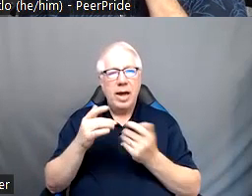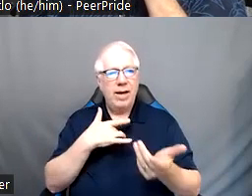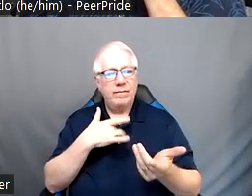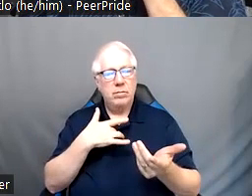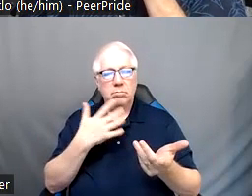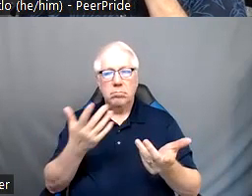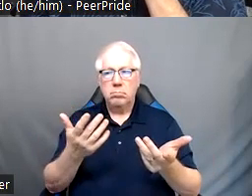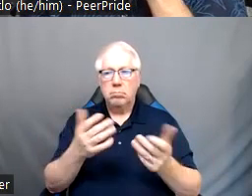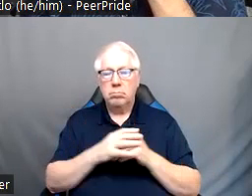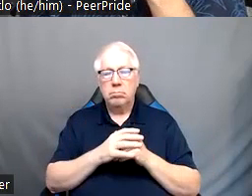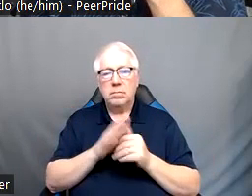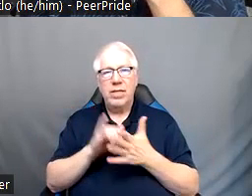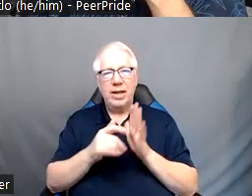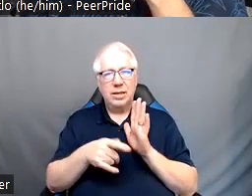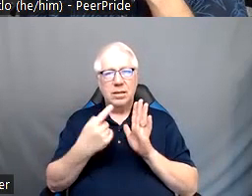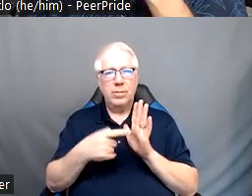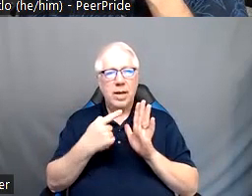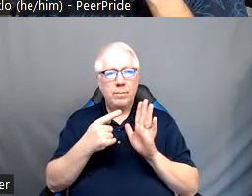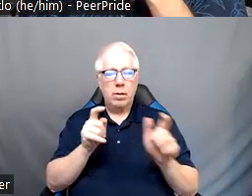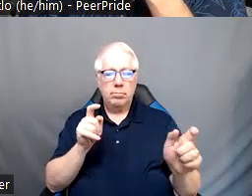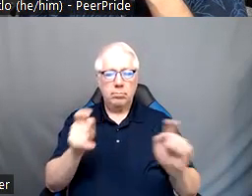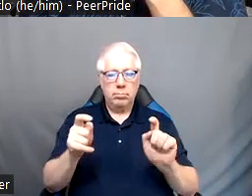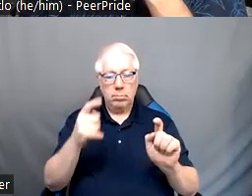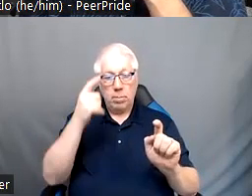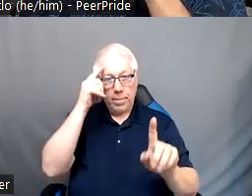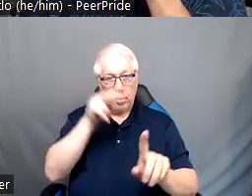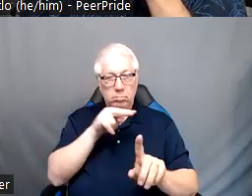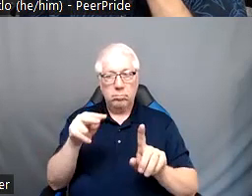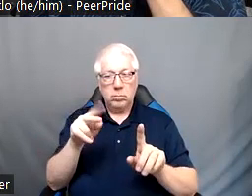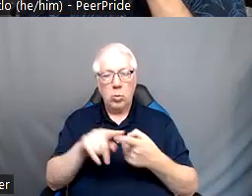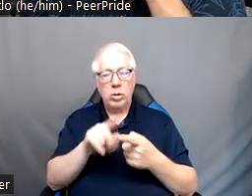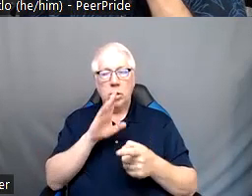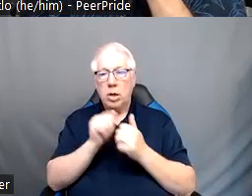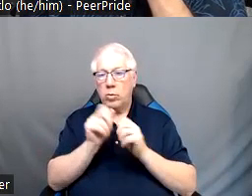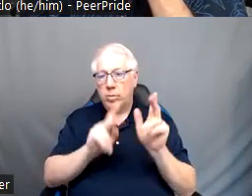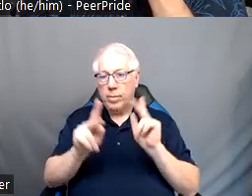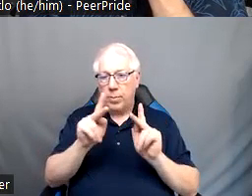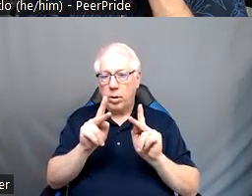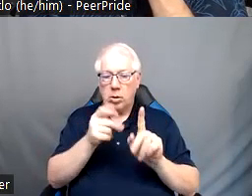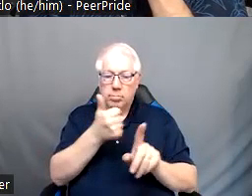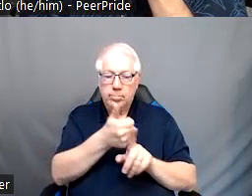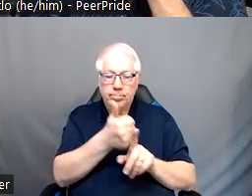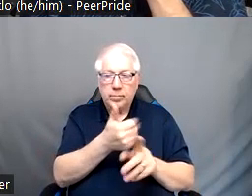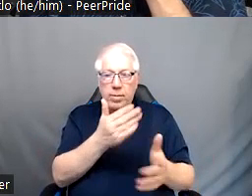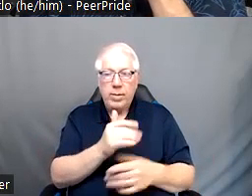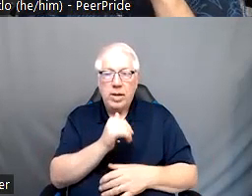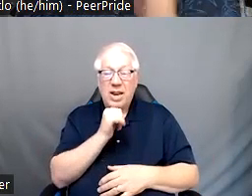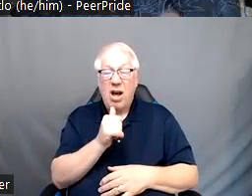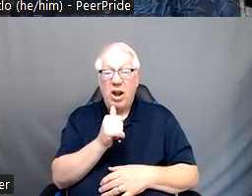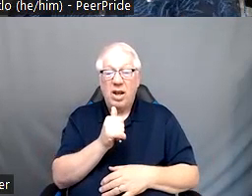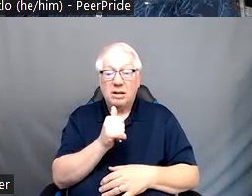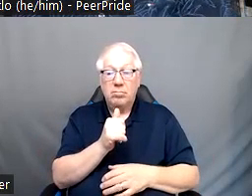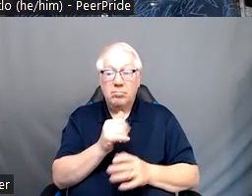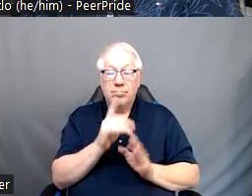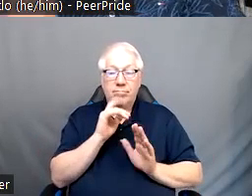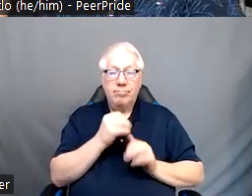that can sometimes shift a mindset when you're talking to folks who may not have, come out or